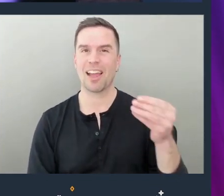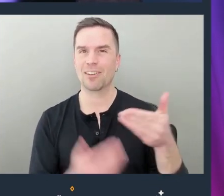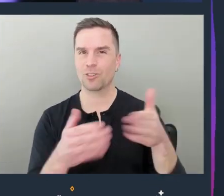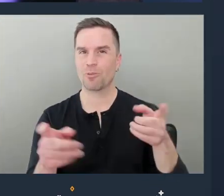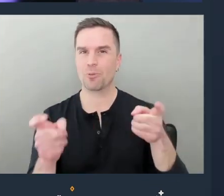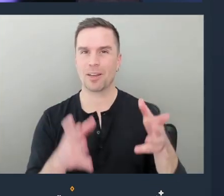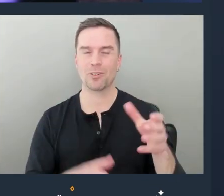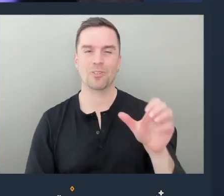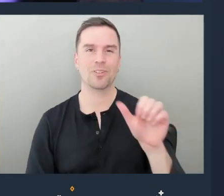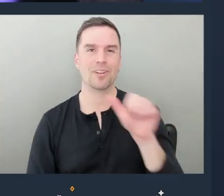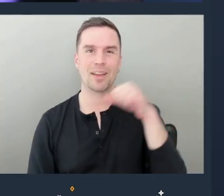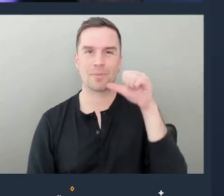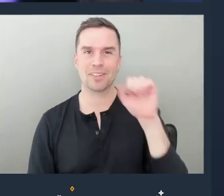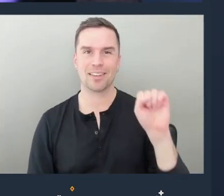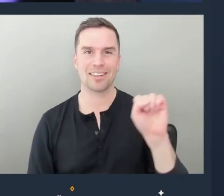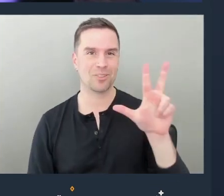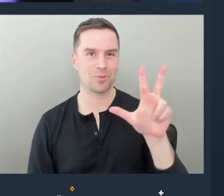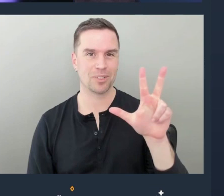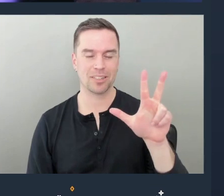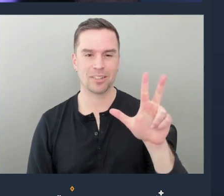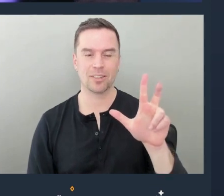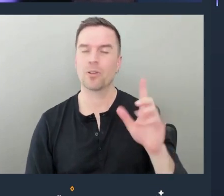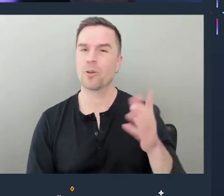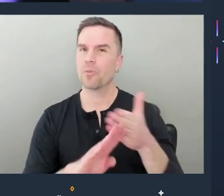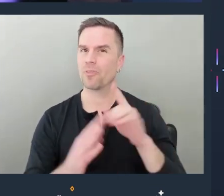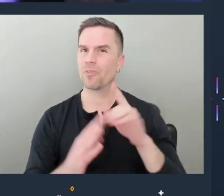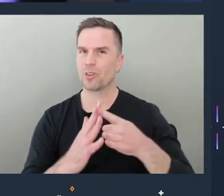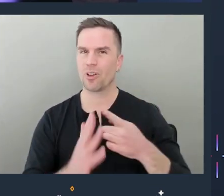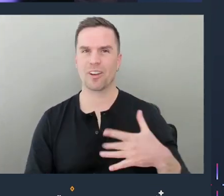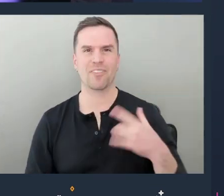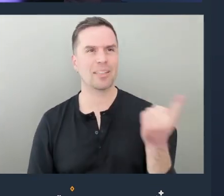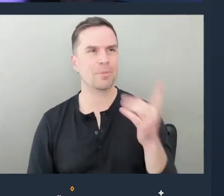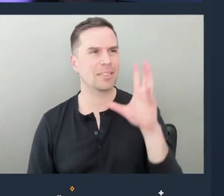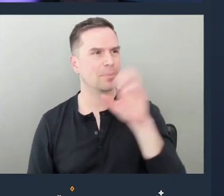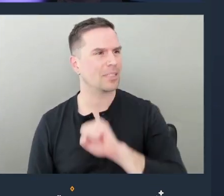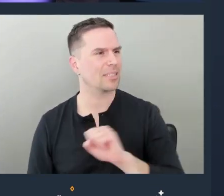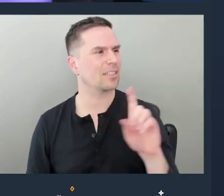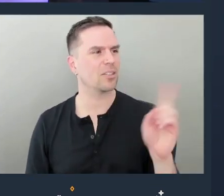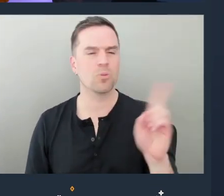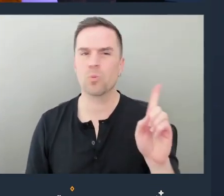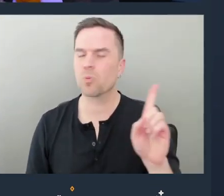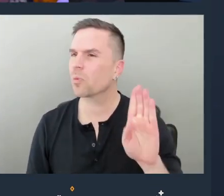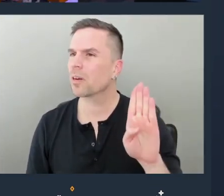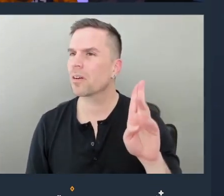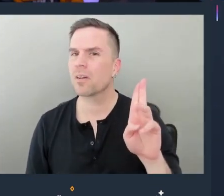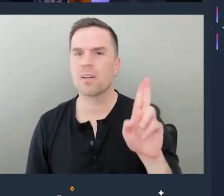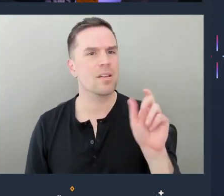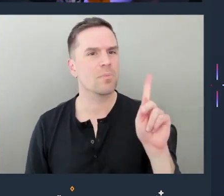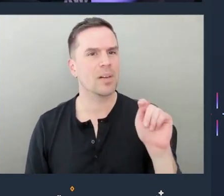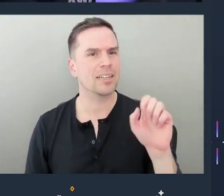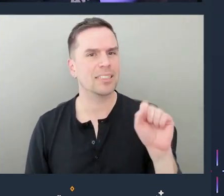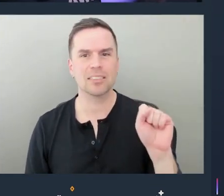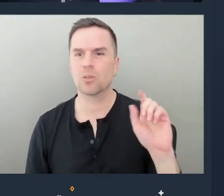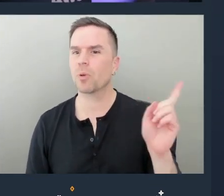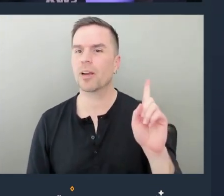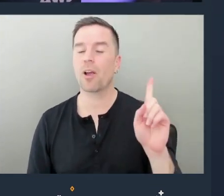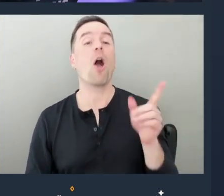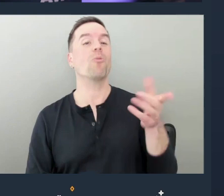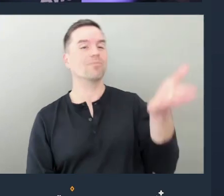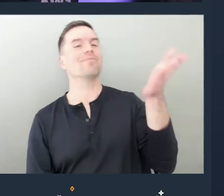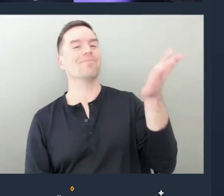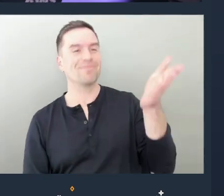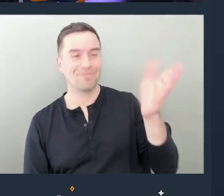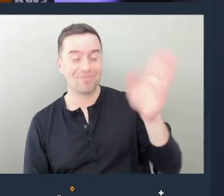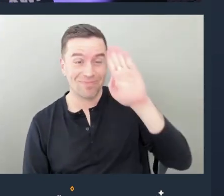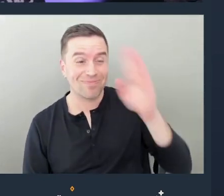like something's missing. Where is Buckets? Where is Buckets? Oh, there you are. Well, thank you. Thanks for bringing the pie.